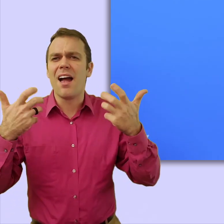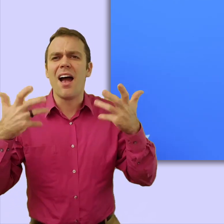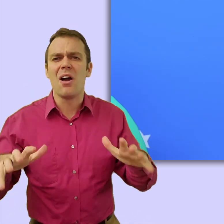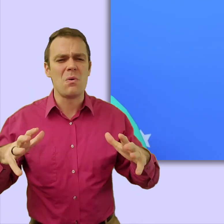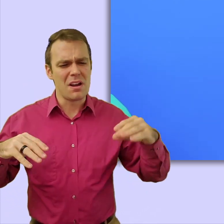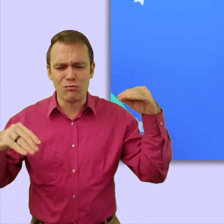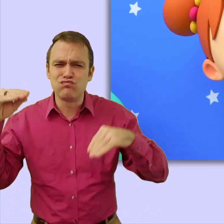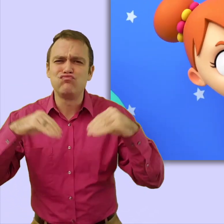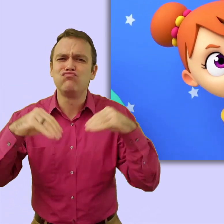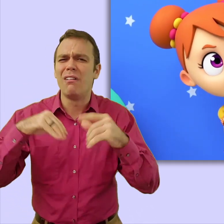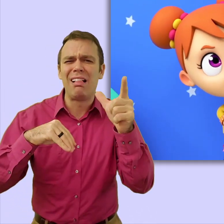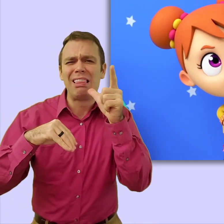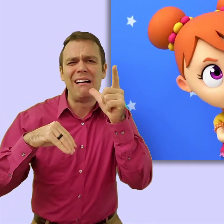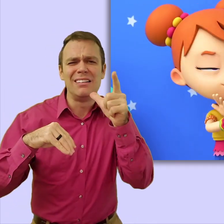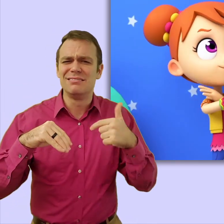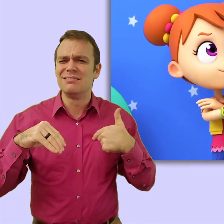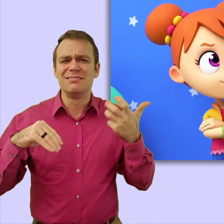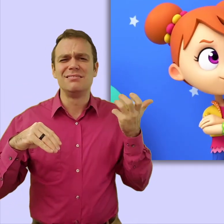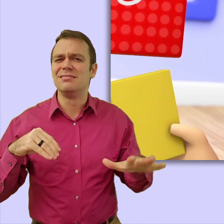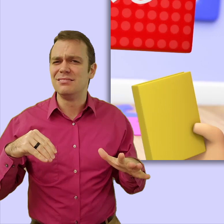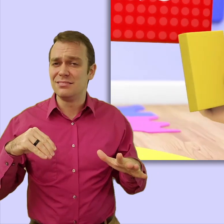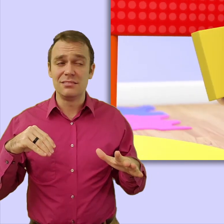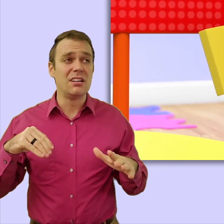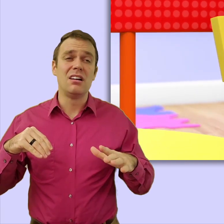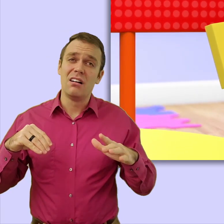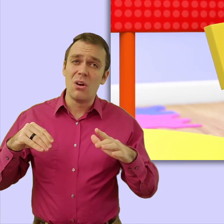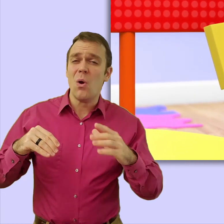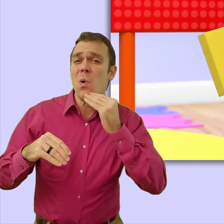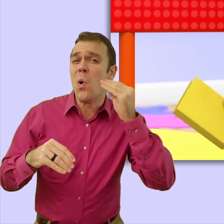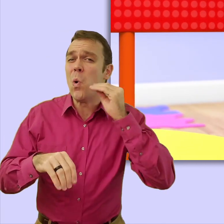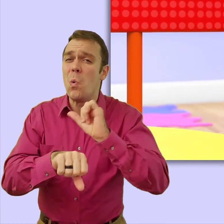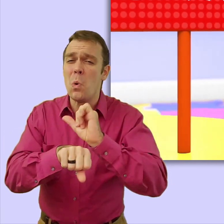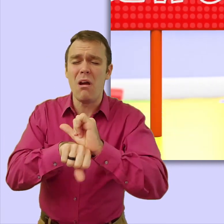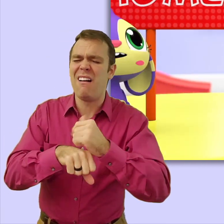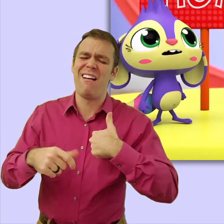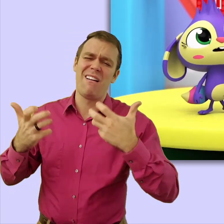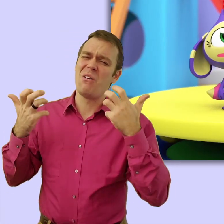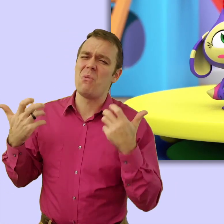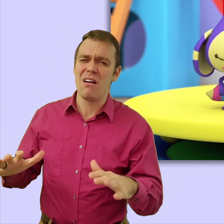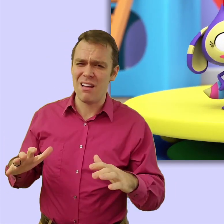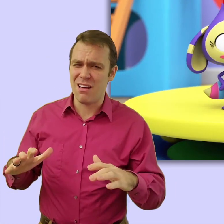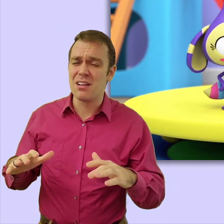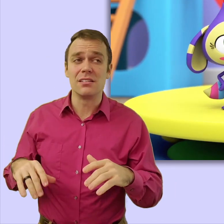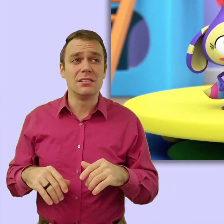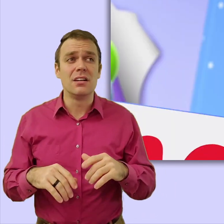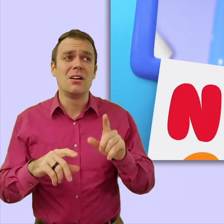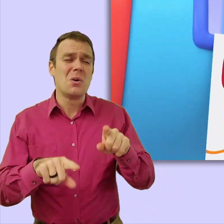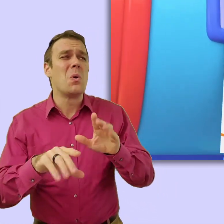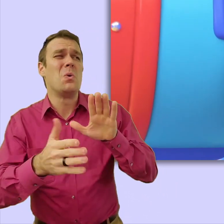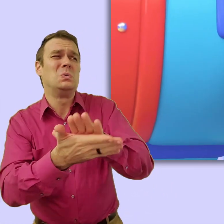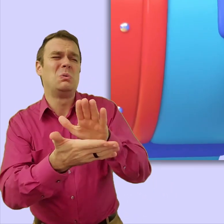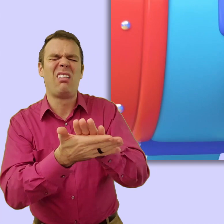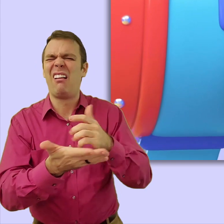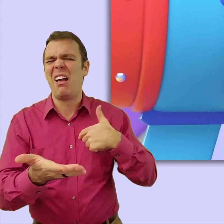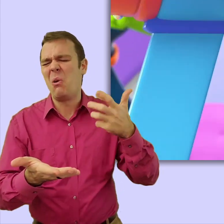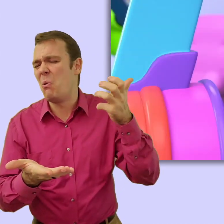I don't wanna pack my lunch. I don't wanna do my homework. I don't wanna go